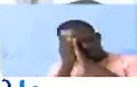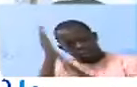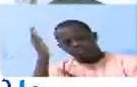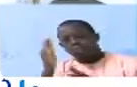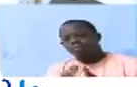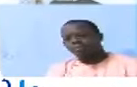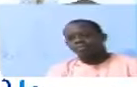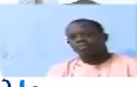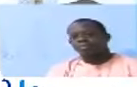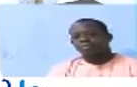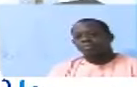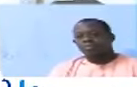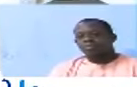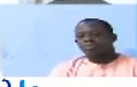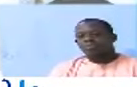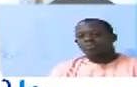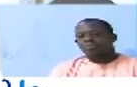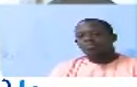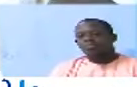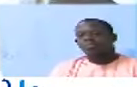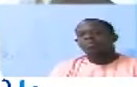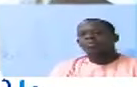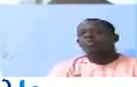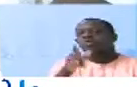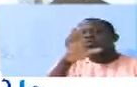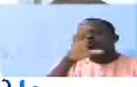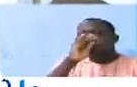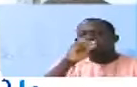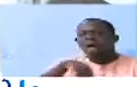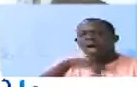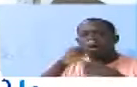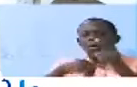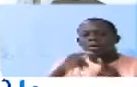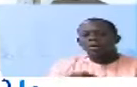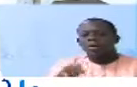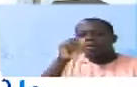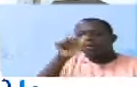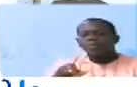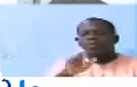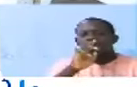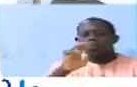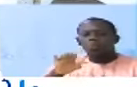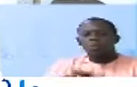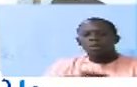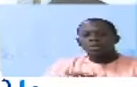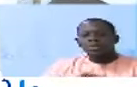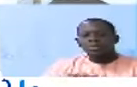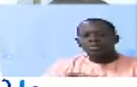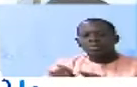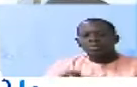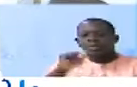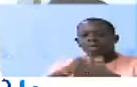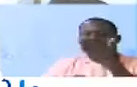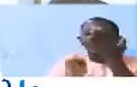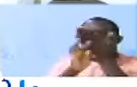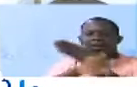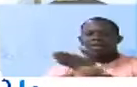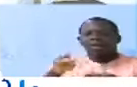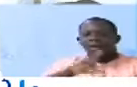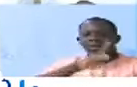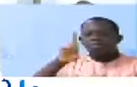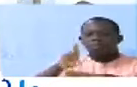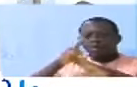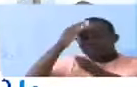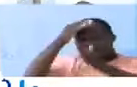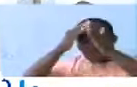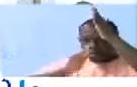a light-skinned person at Fajara Barracks. Do you recall his name? Yemmo ye